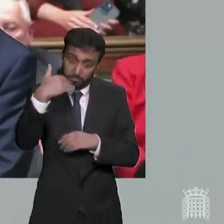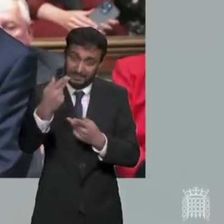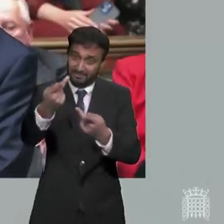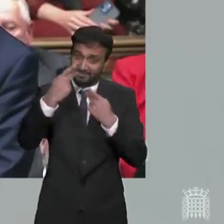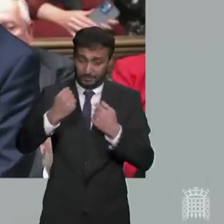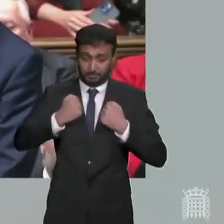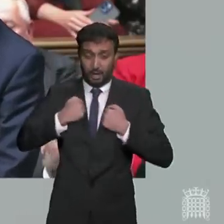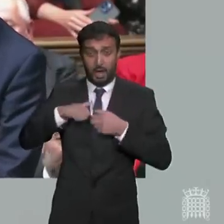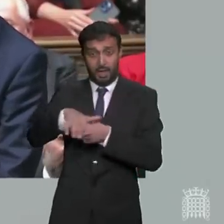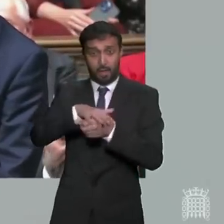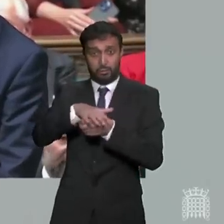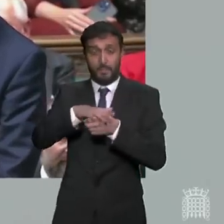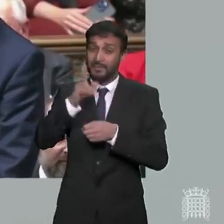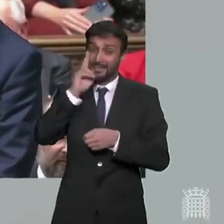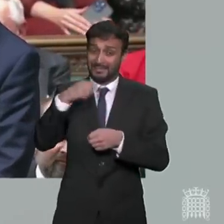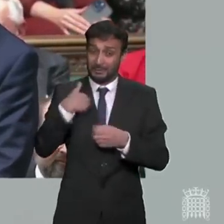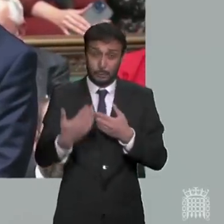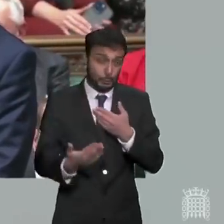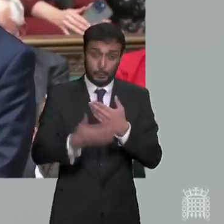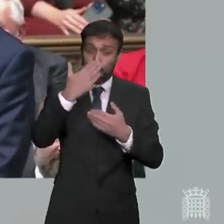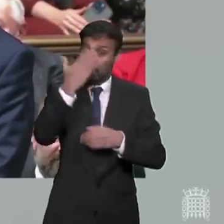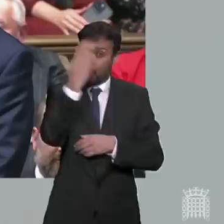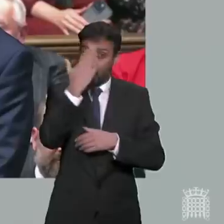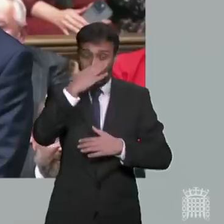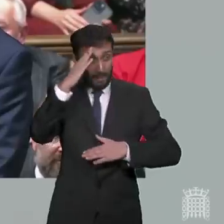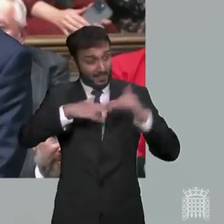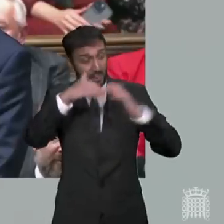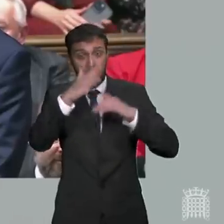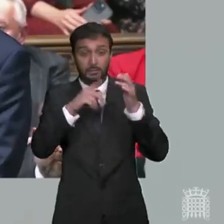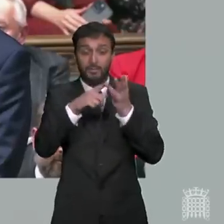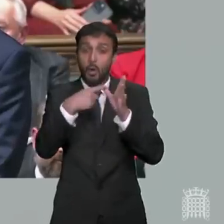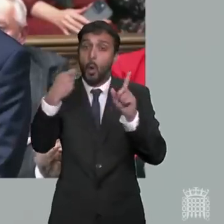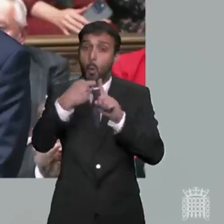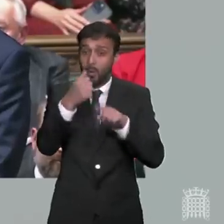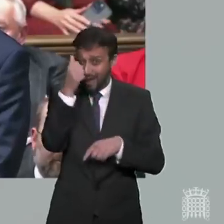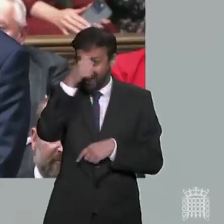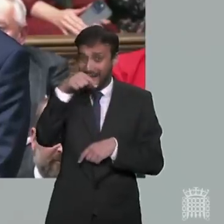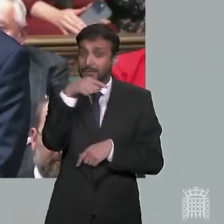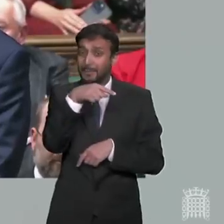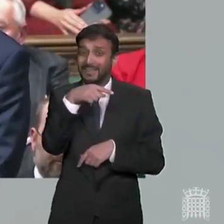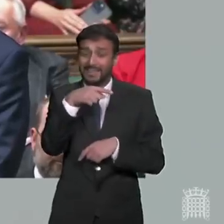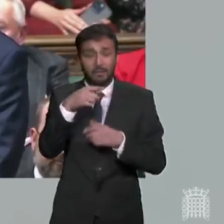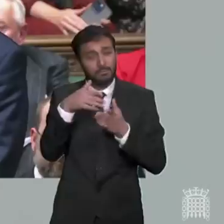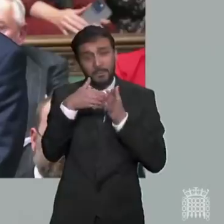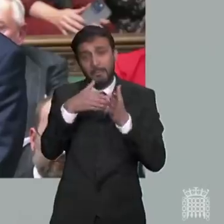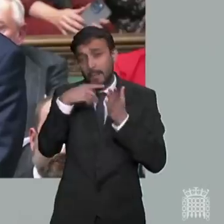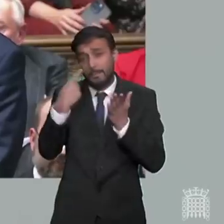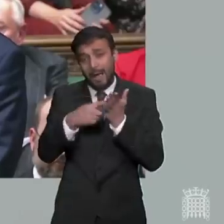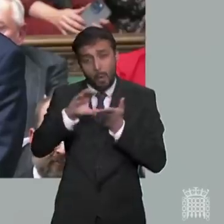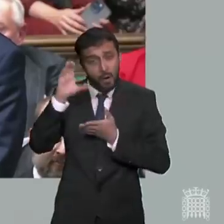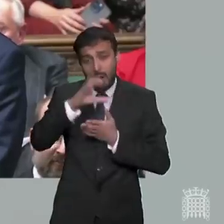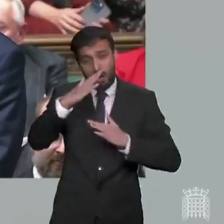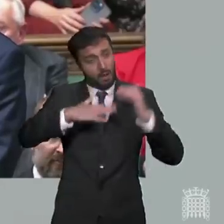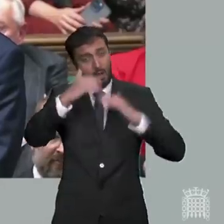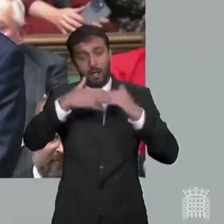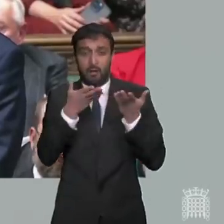see the latest school rebuild, the multi-million pound rebuild of the Oak Academy, which will stand as a lasting tribute of opportunity to